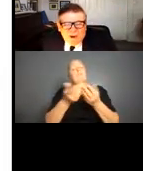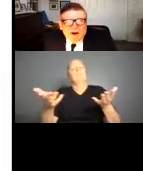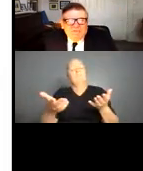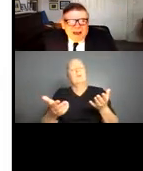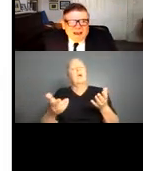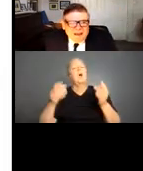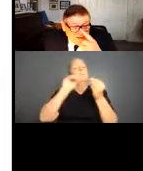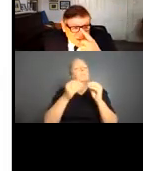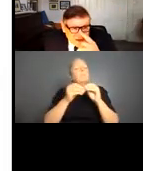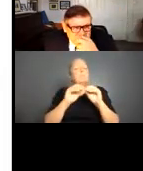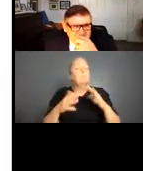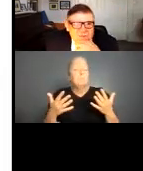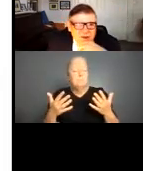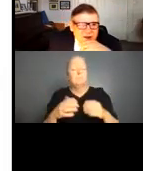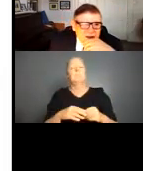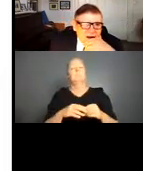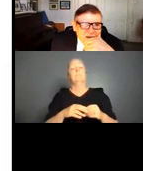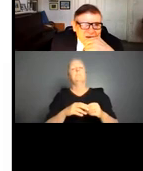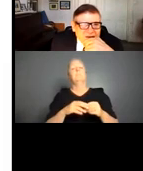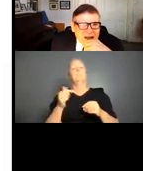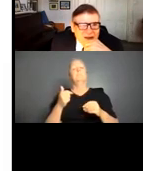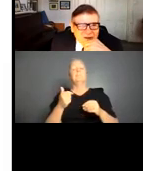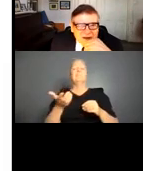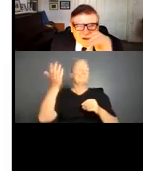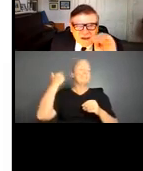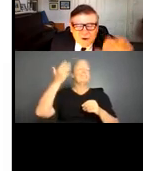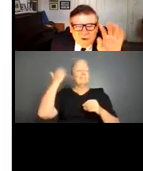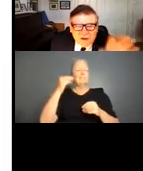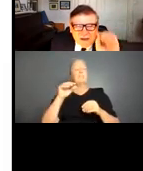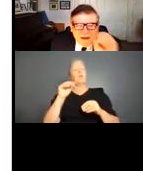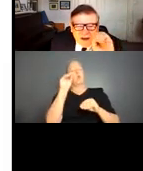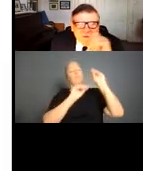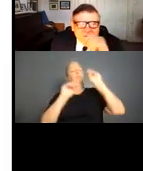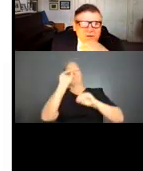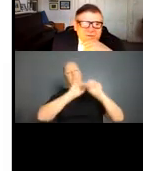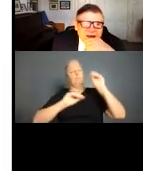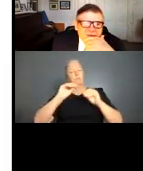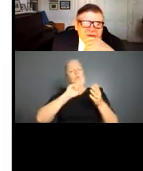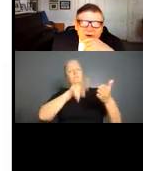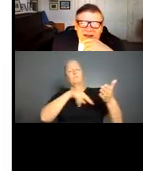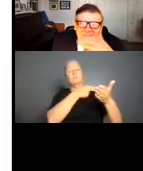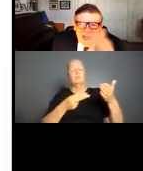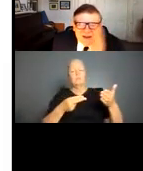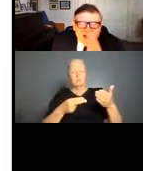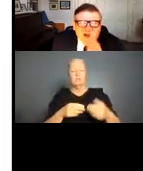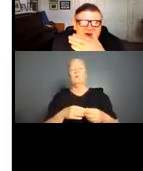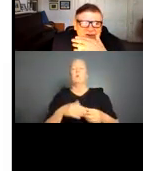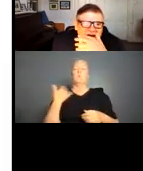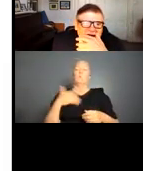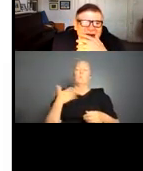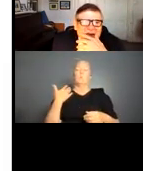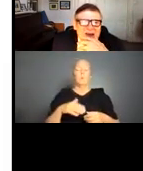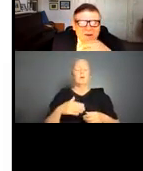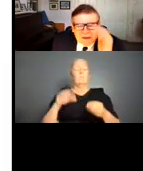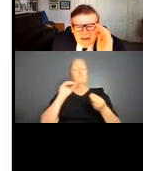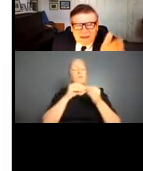when we were making the convention, the International Disability Caucus was having a lot of problems getting people to understand this change in